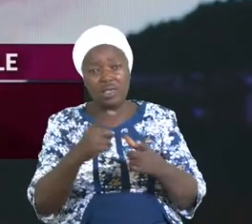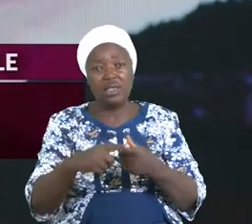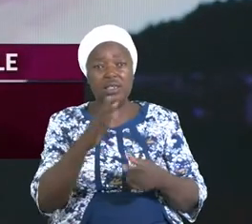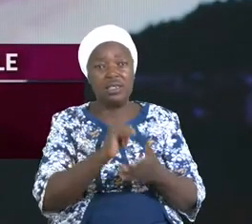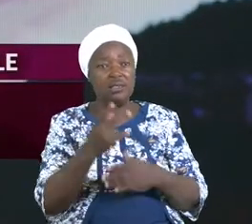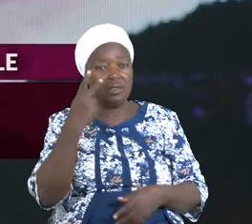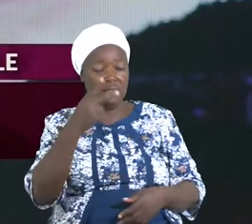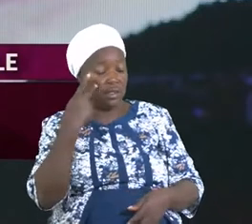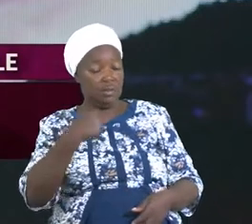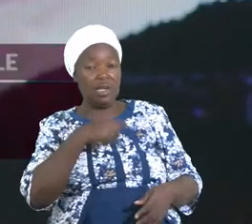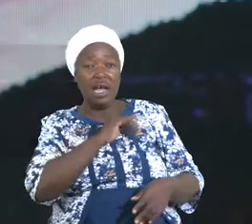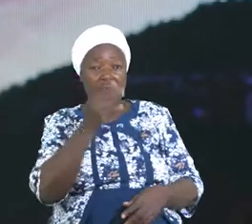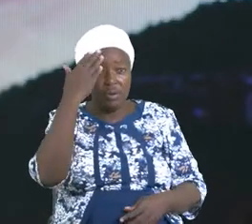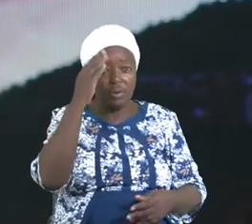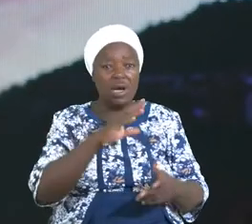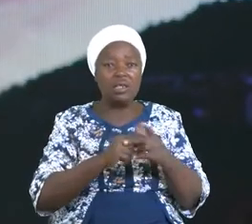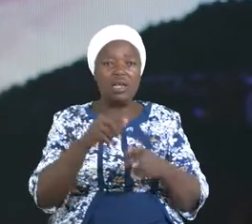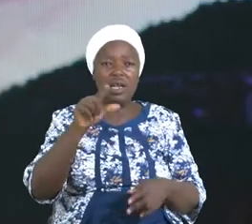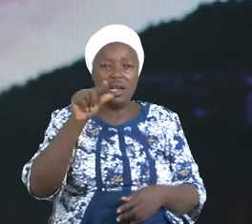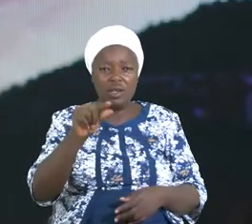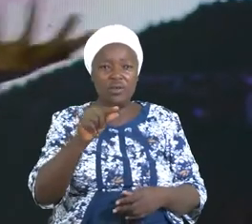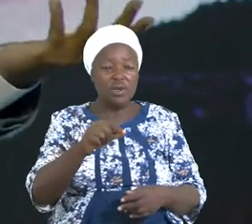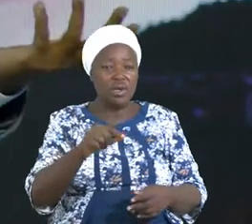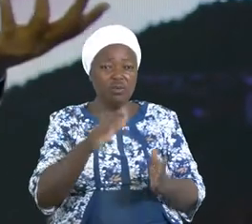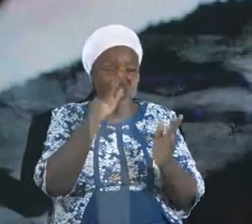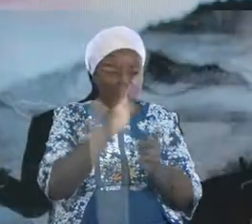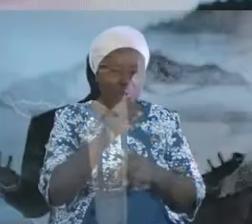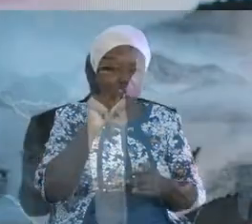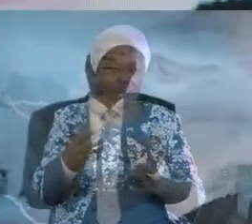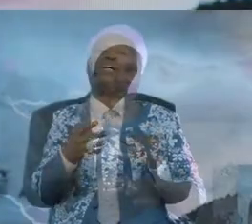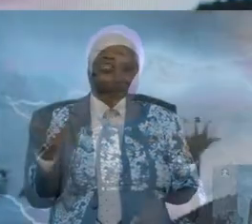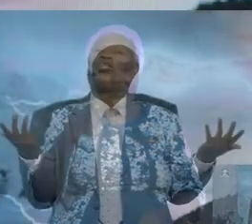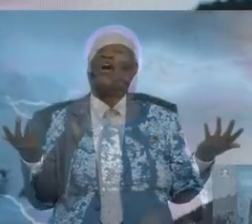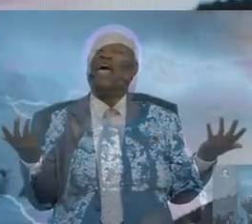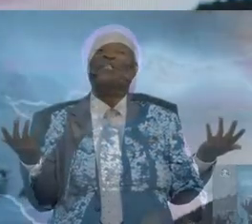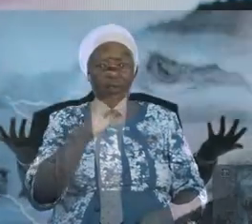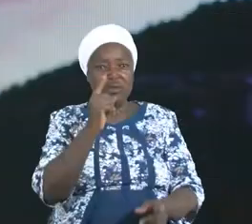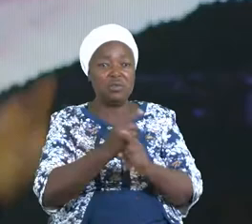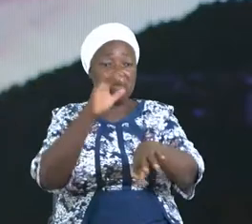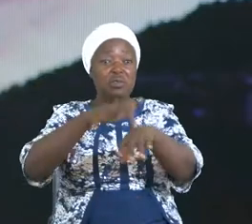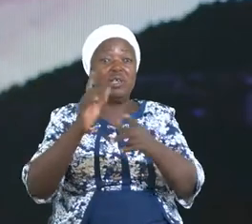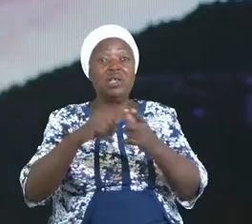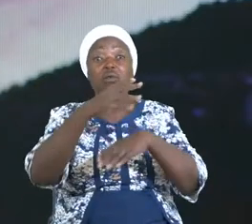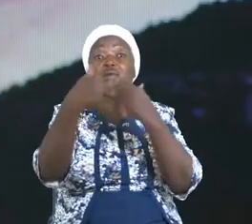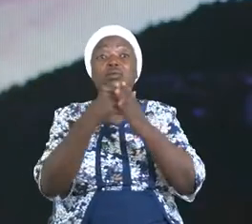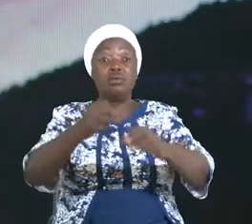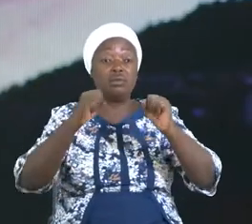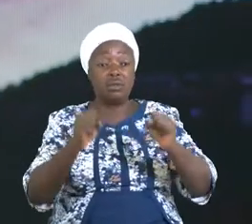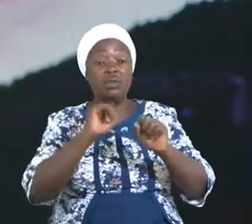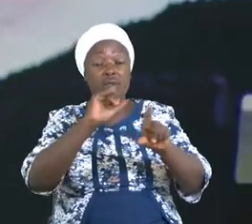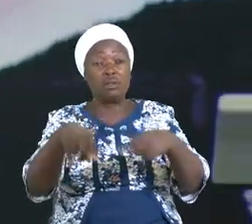and a little pin will punch it, and then all the air, all the strength, everything is